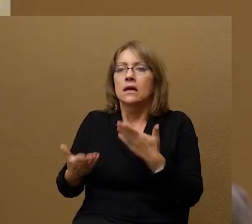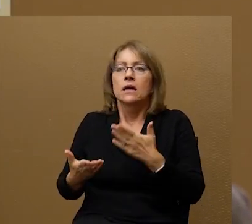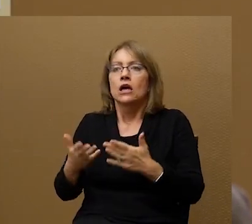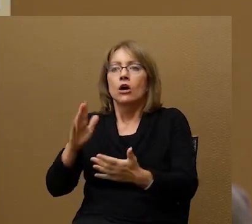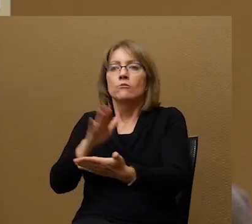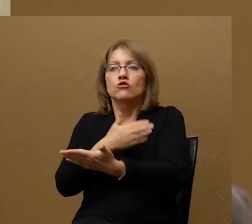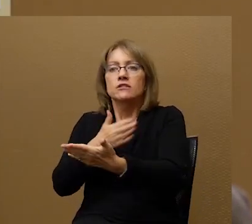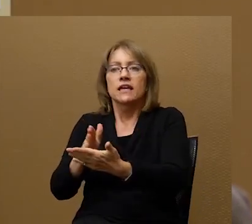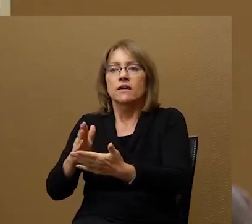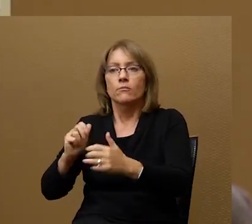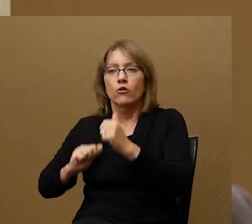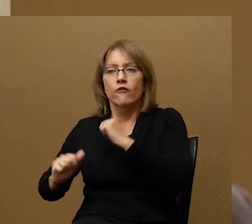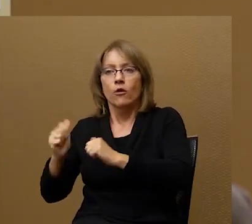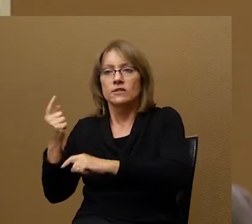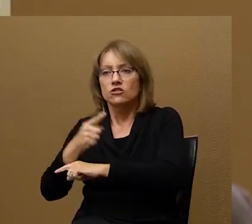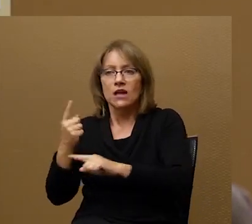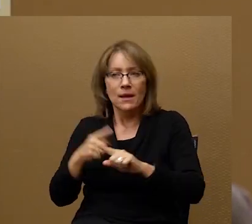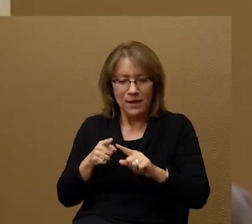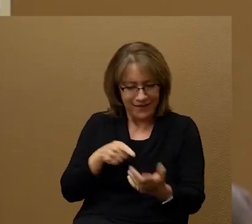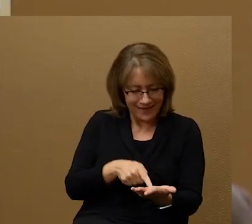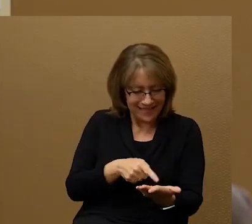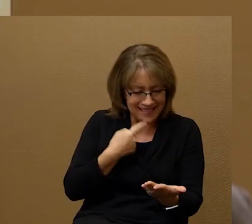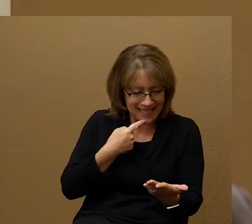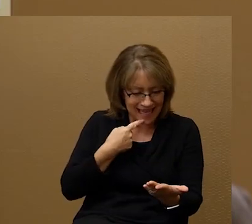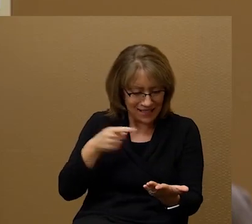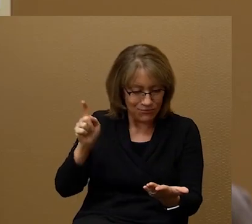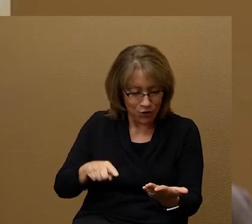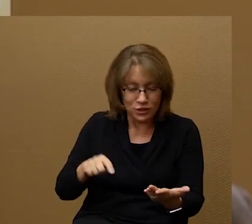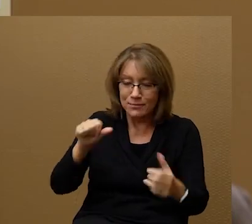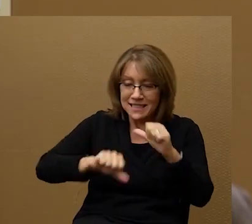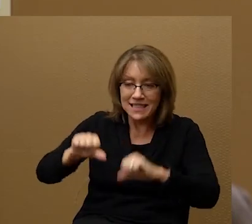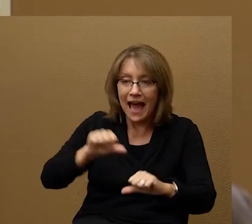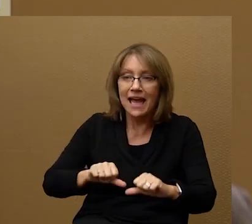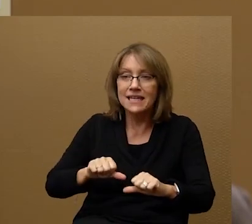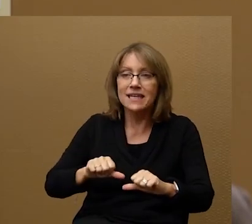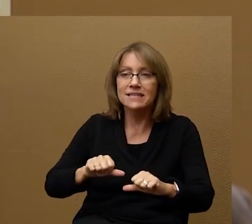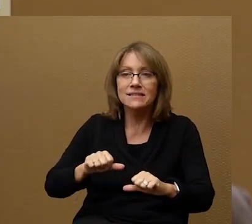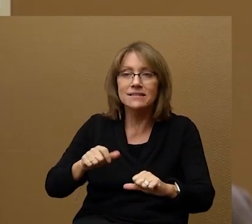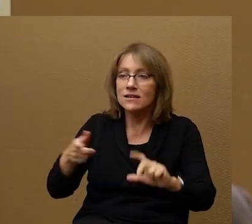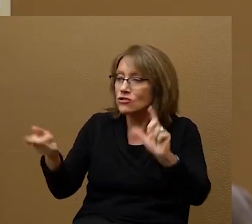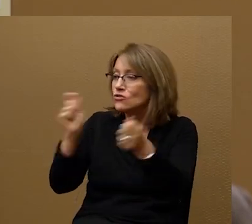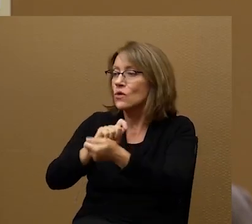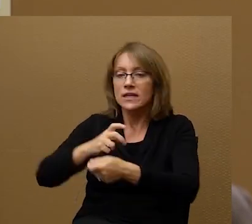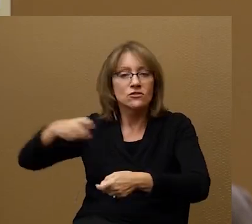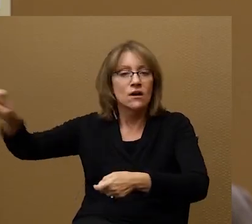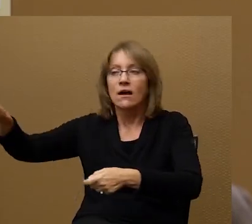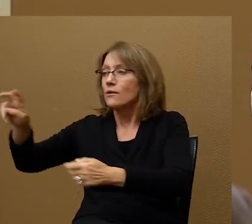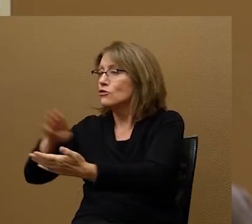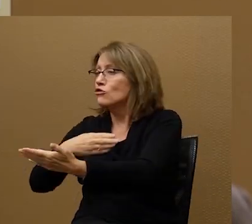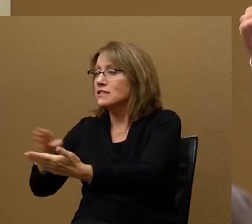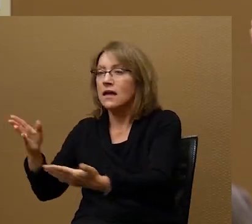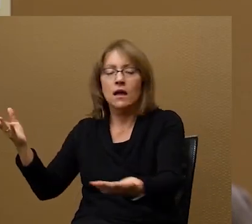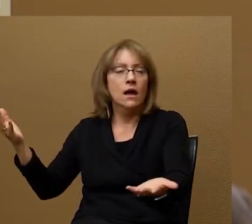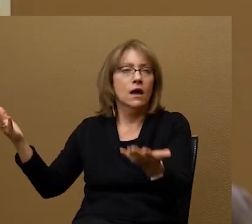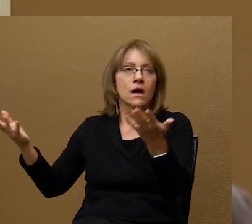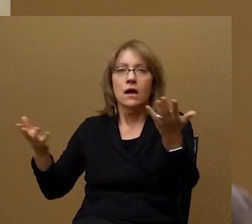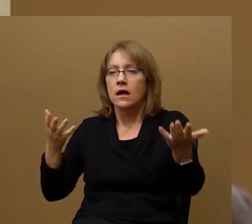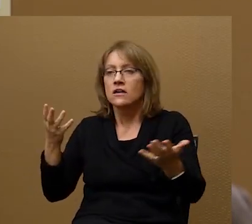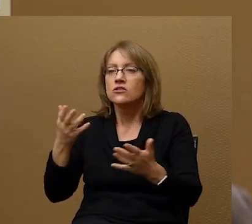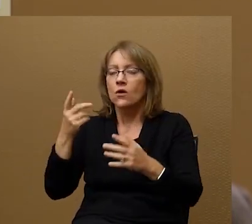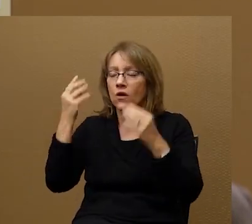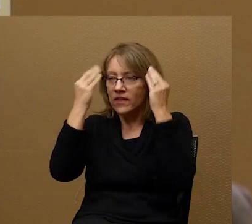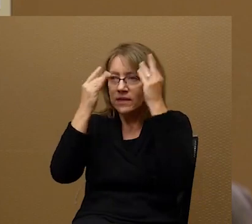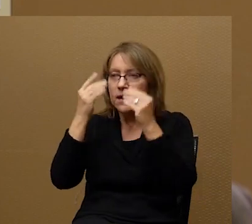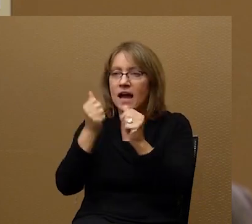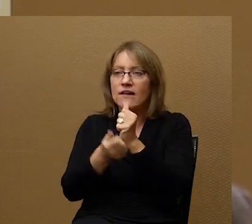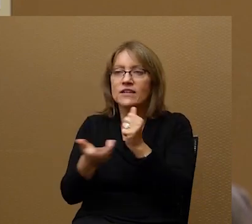but it says I'm supposed to be doing science. So just think about everything that happens during the day and how you can adjust